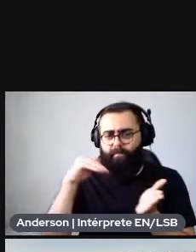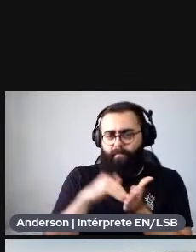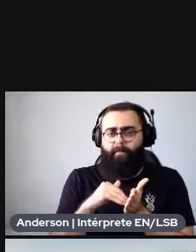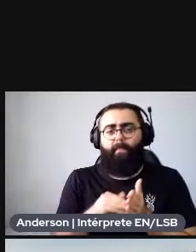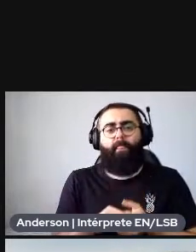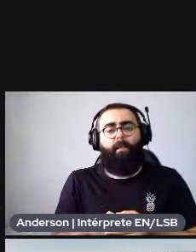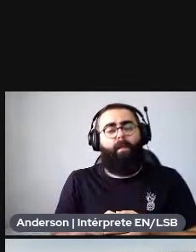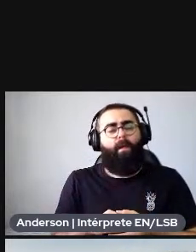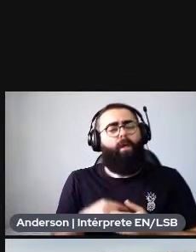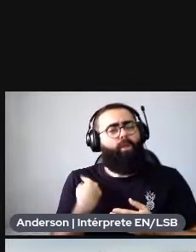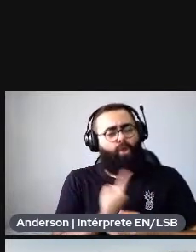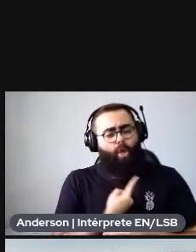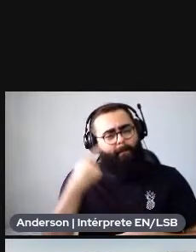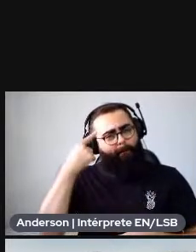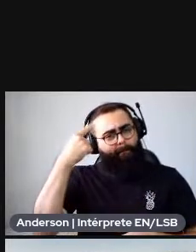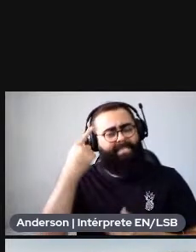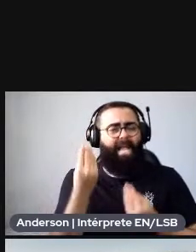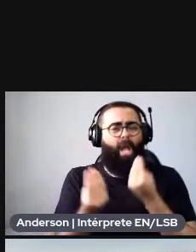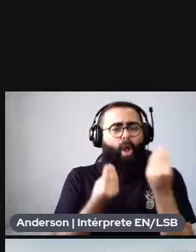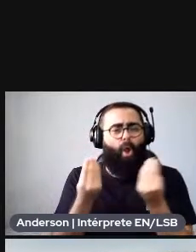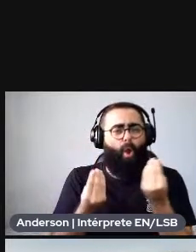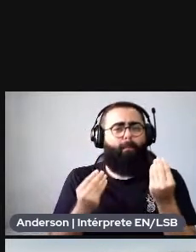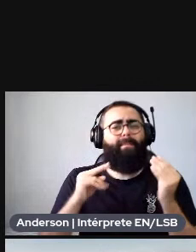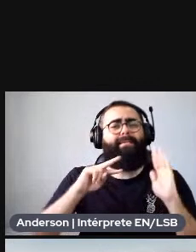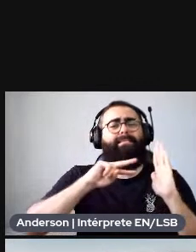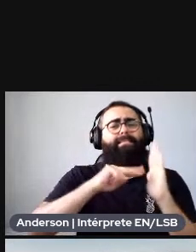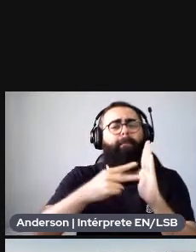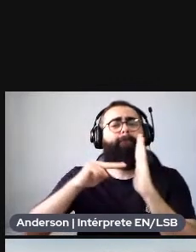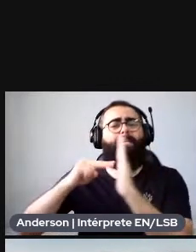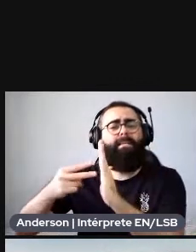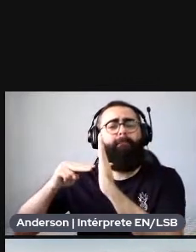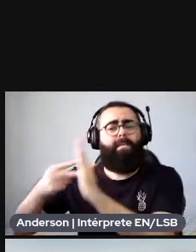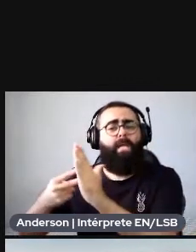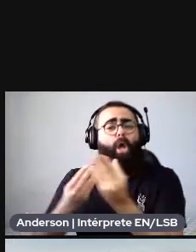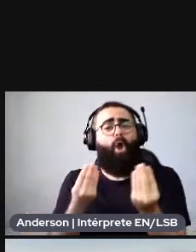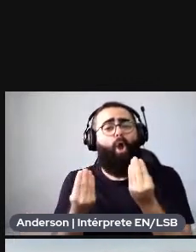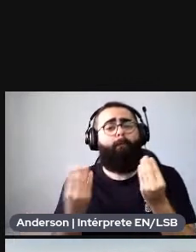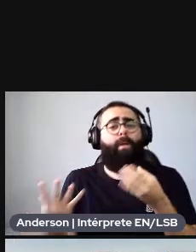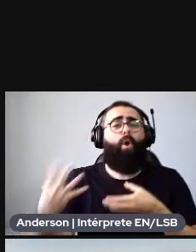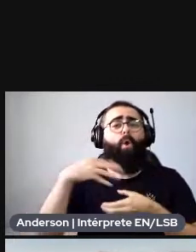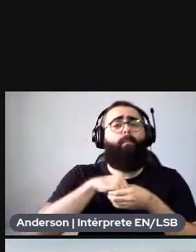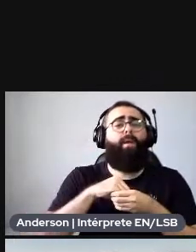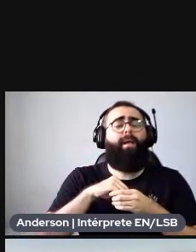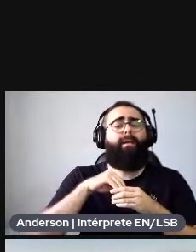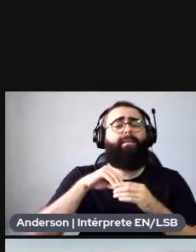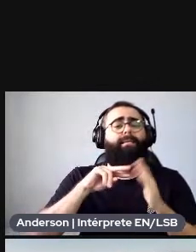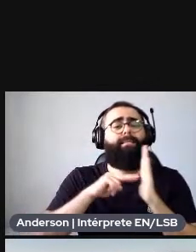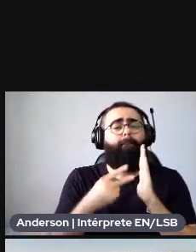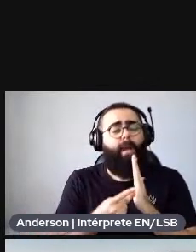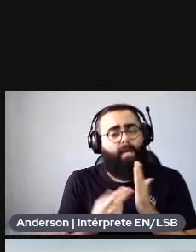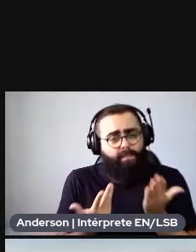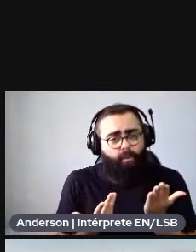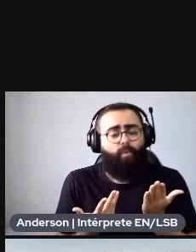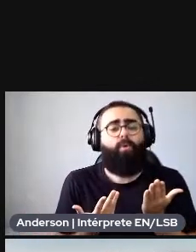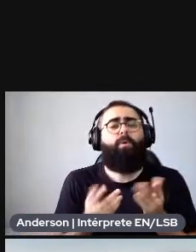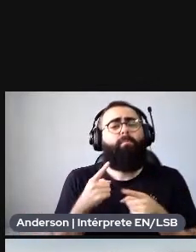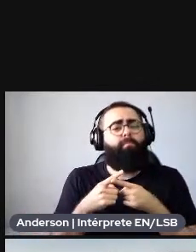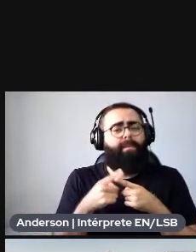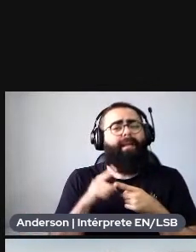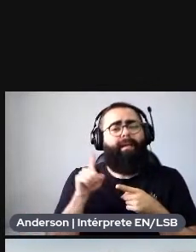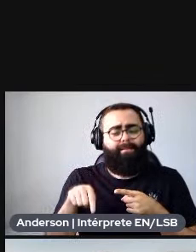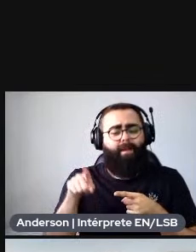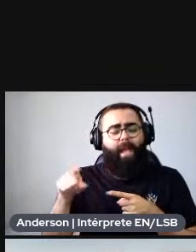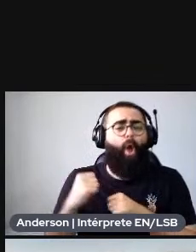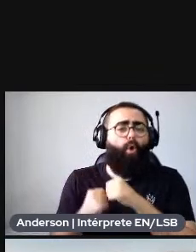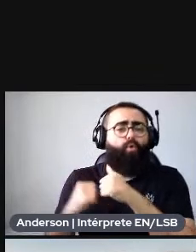field of drawing were incorporated into the inchoative schema, because that is typical of the constructional